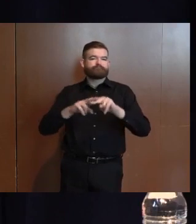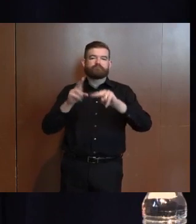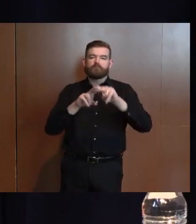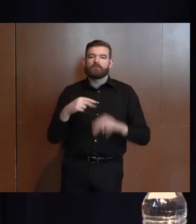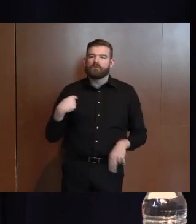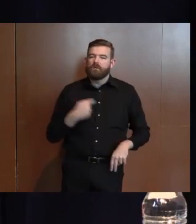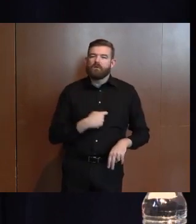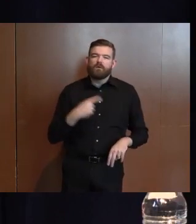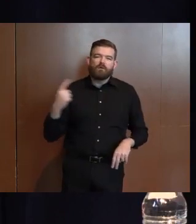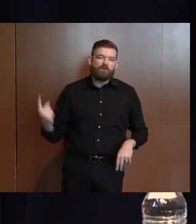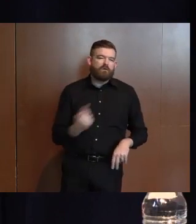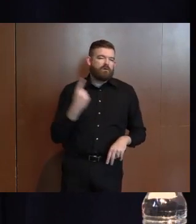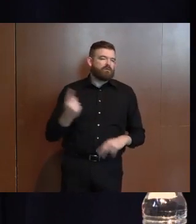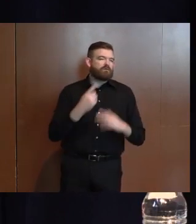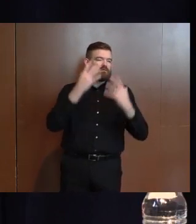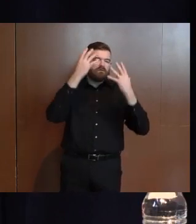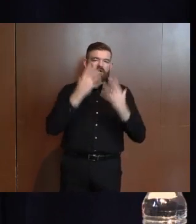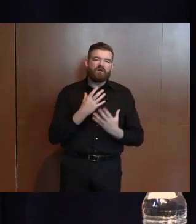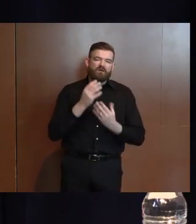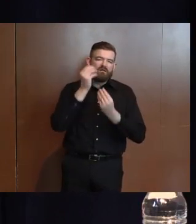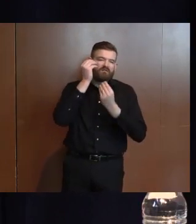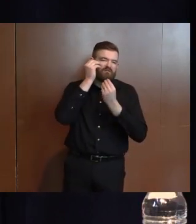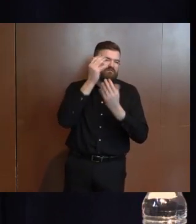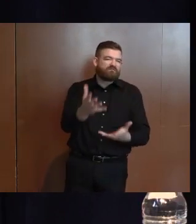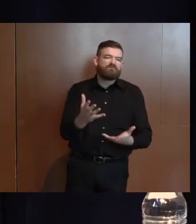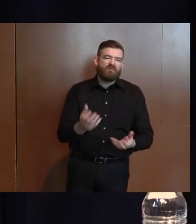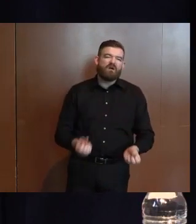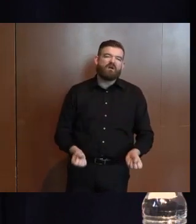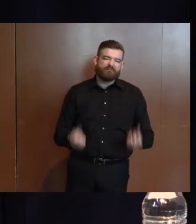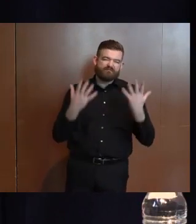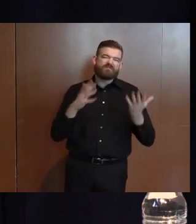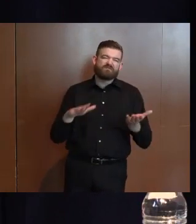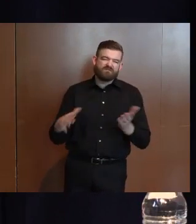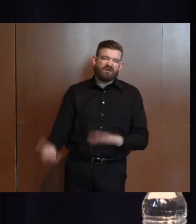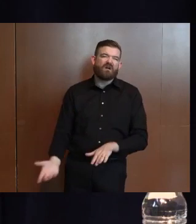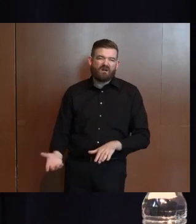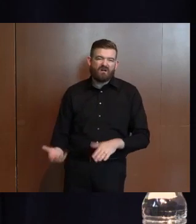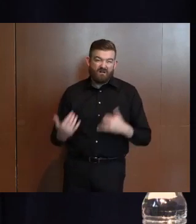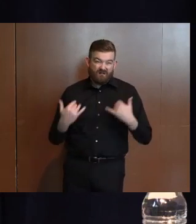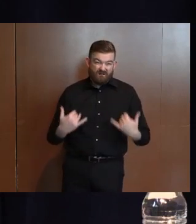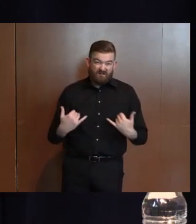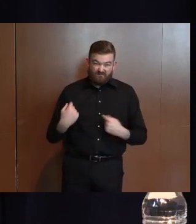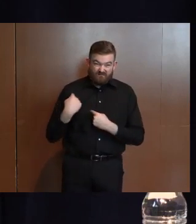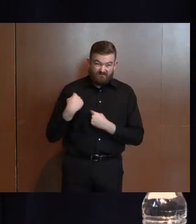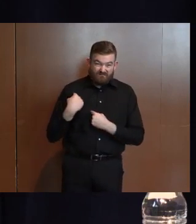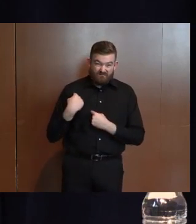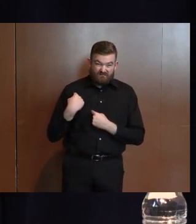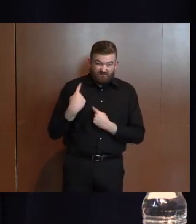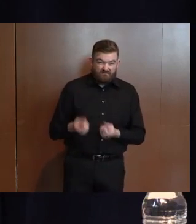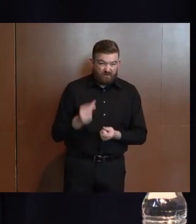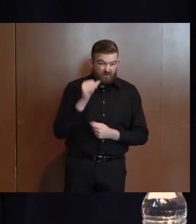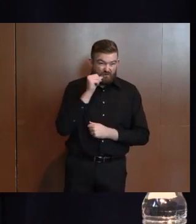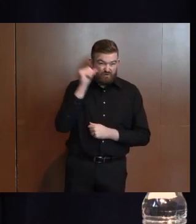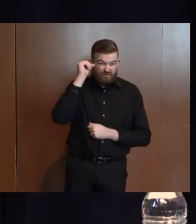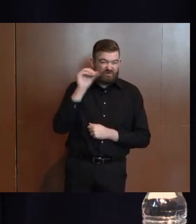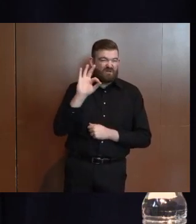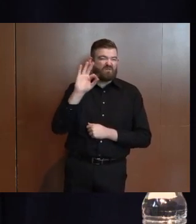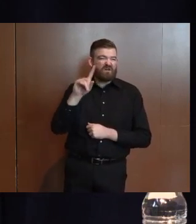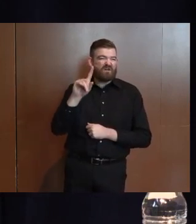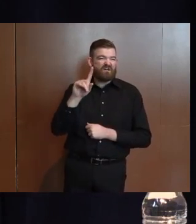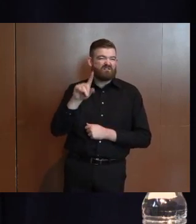to report our number of deaths. Today we're reporting 91 new deaths. They're primarily